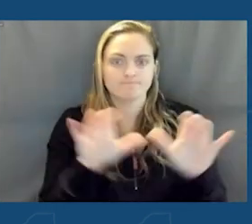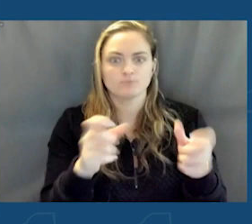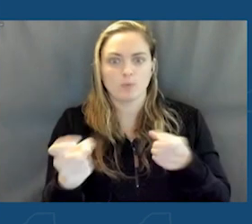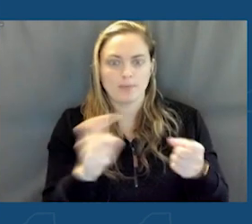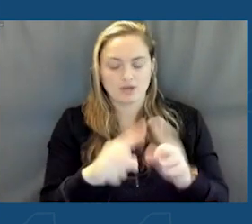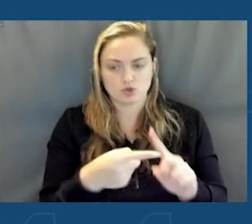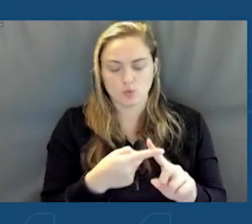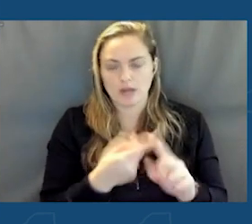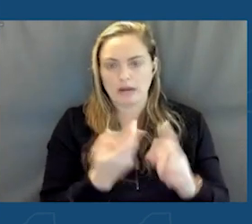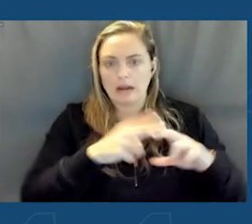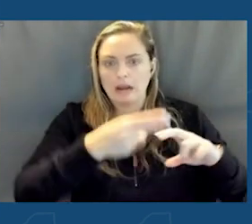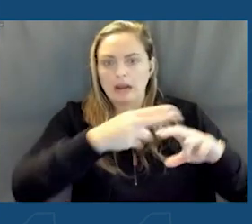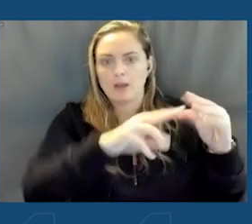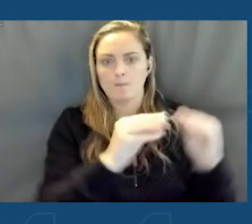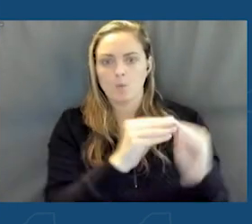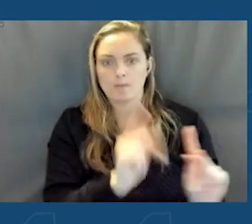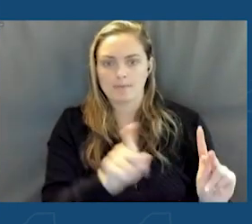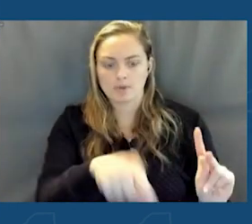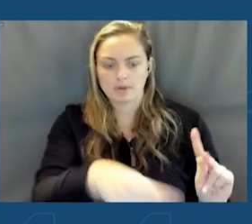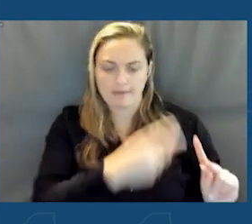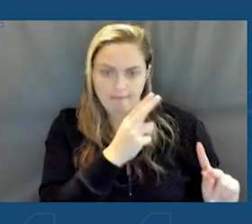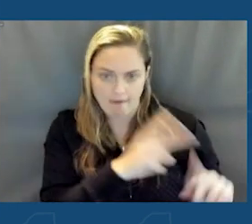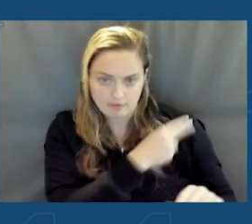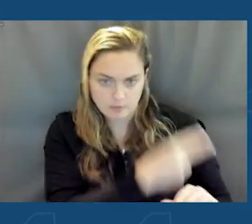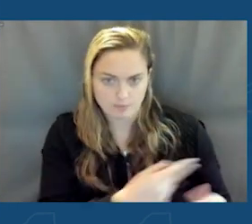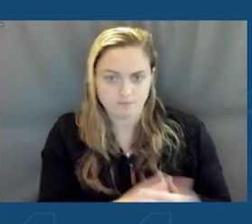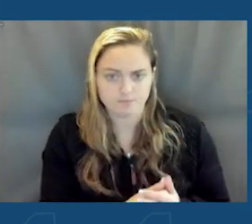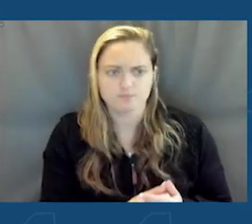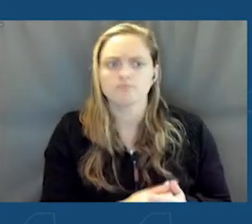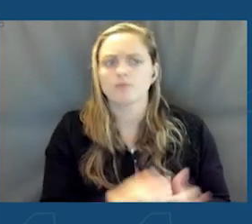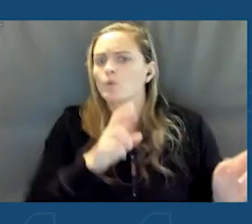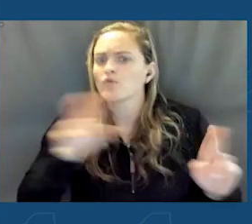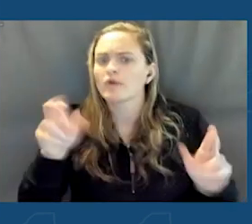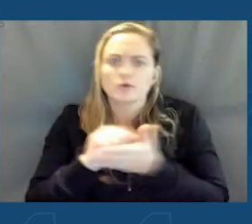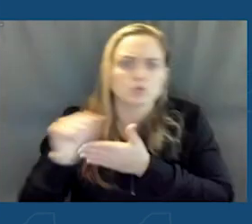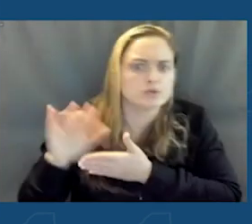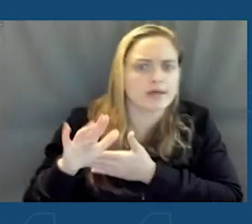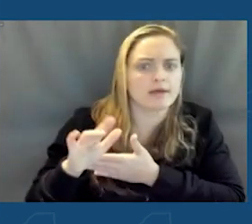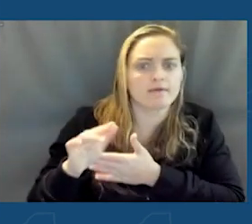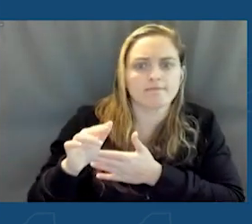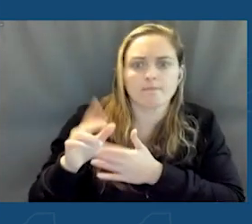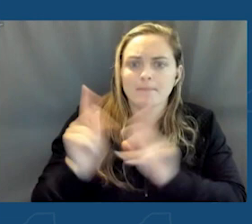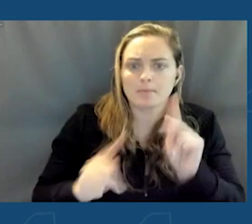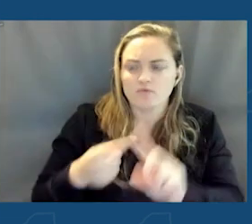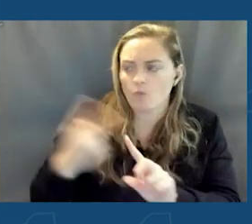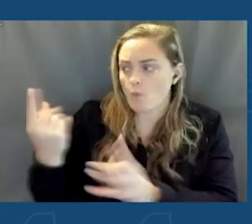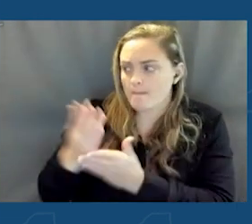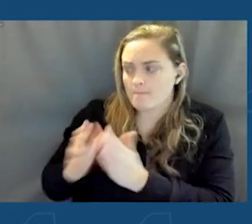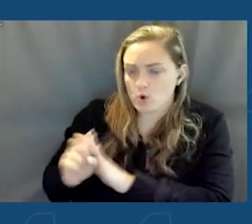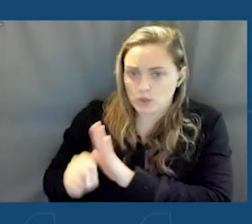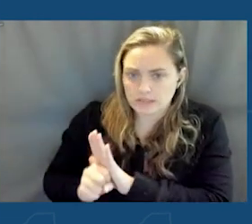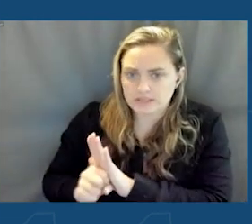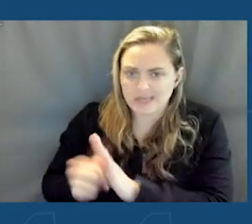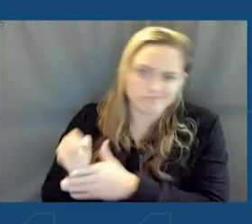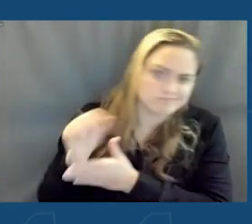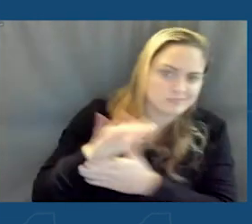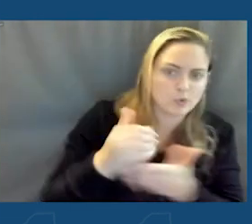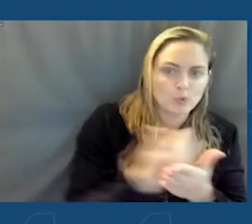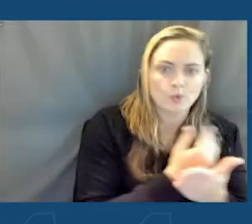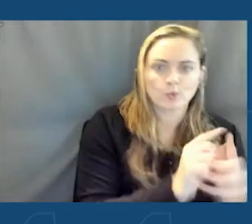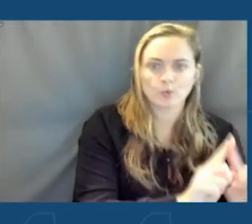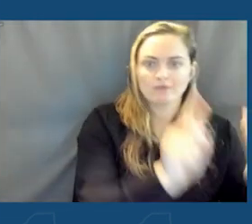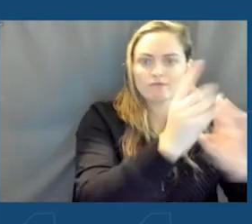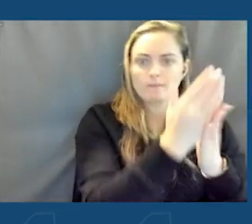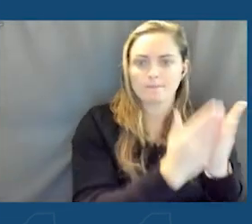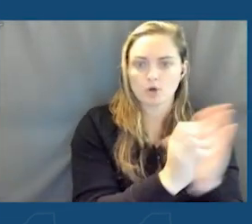start increasing. And again, we're always ready there to deploy people from one part of the state to the other. It's something we've done very well for a number of years. So we'll